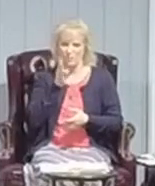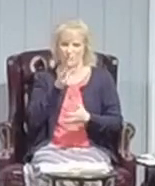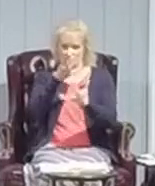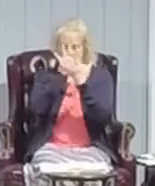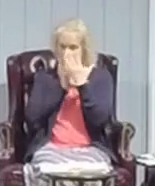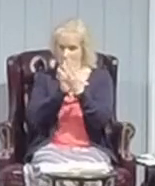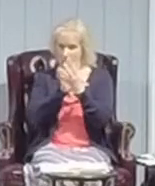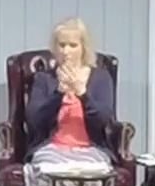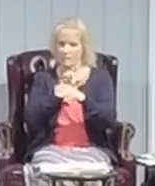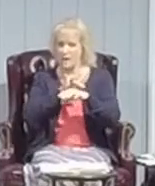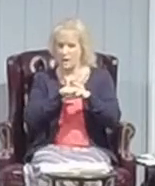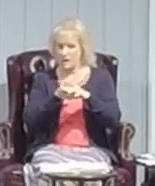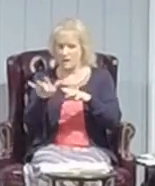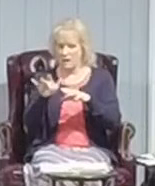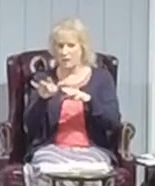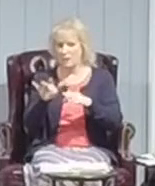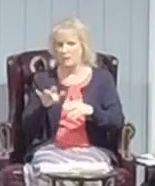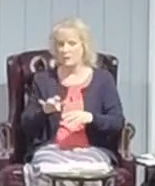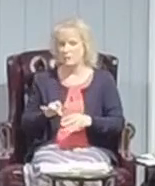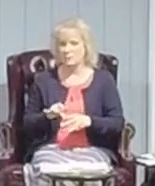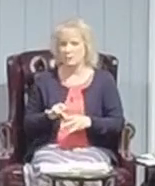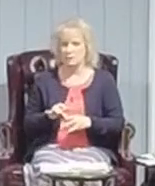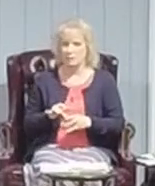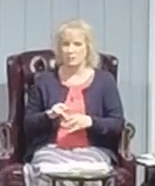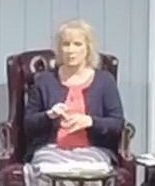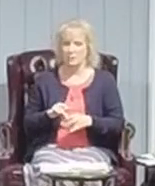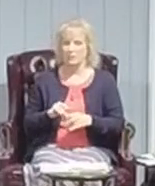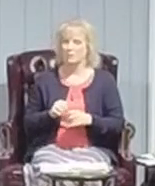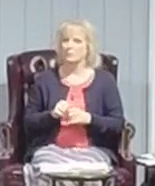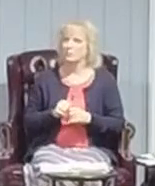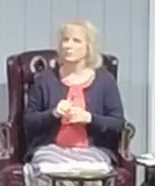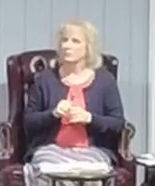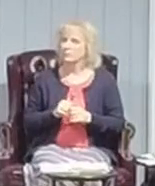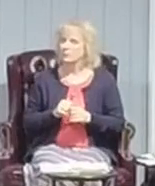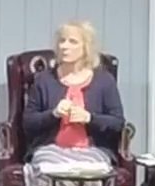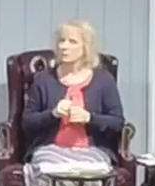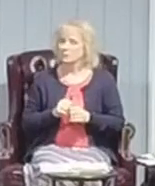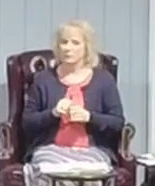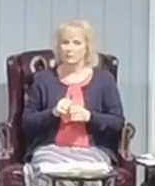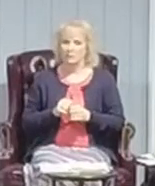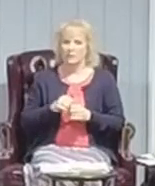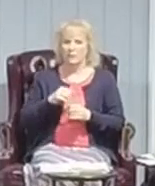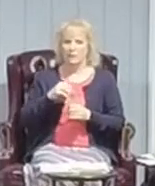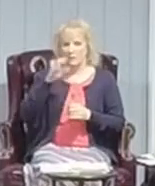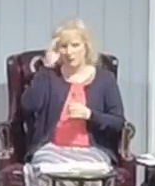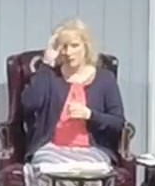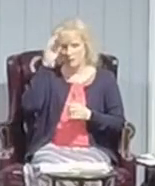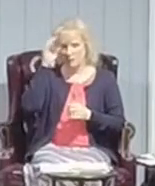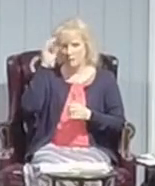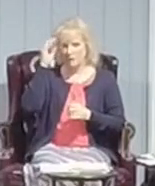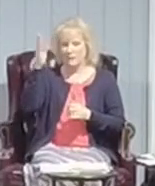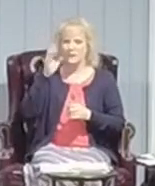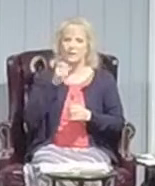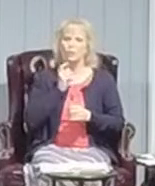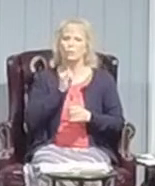publicly naked. You see, he who is